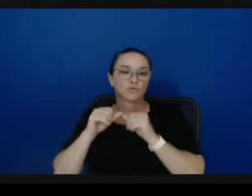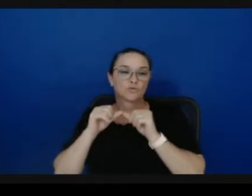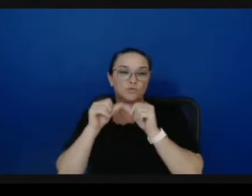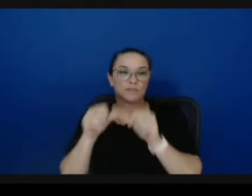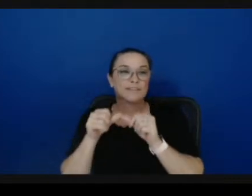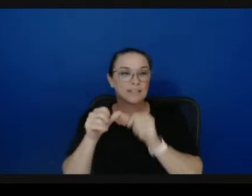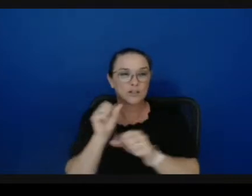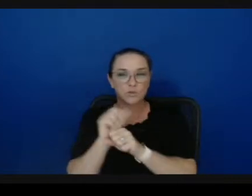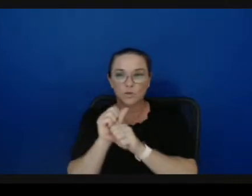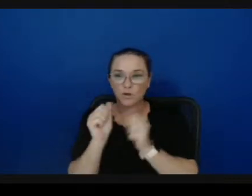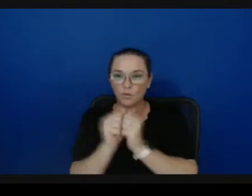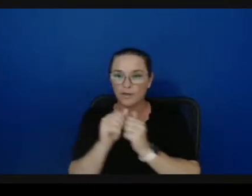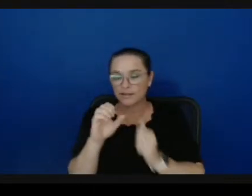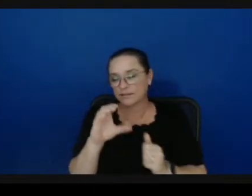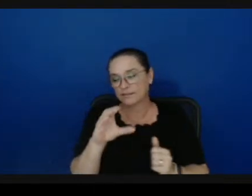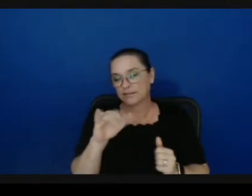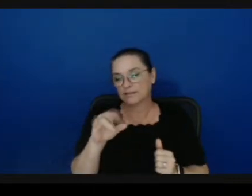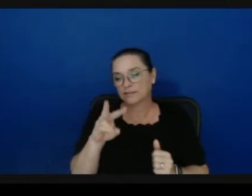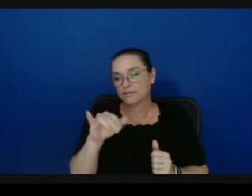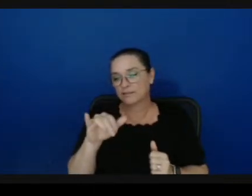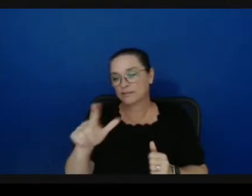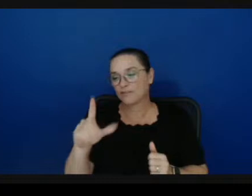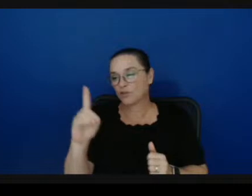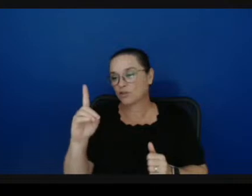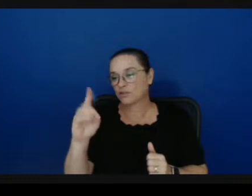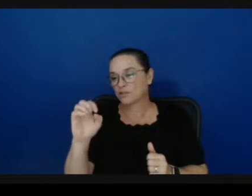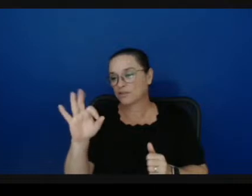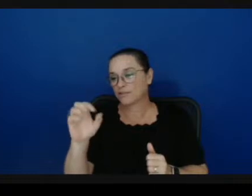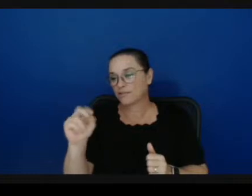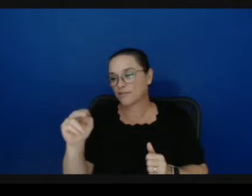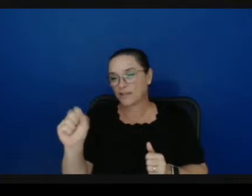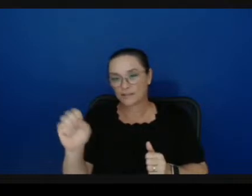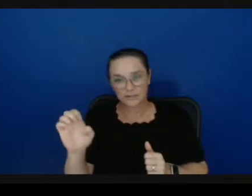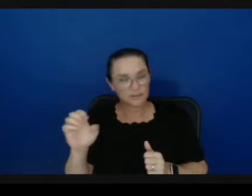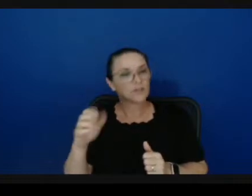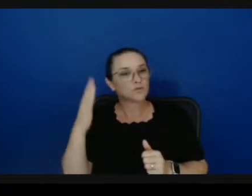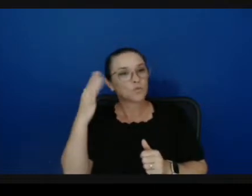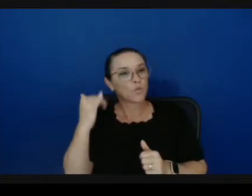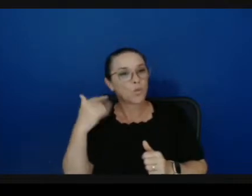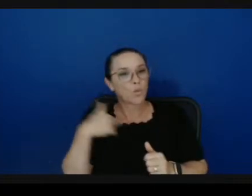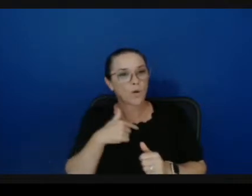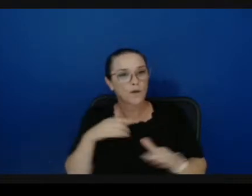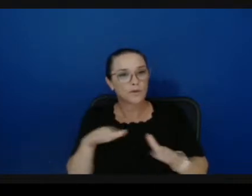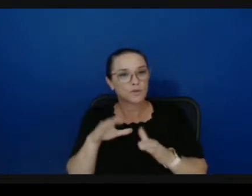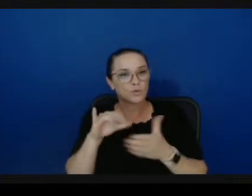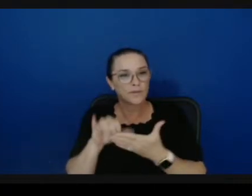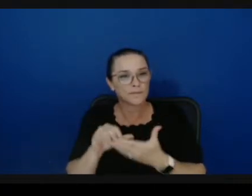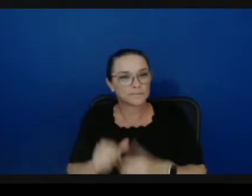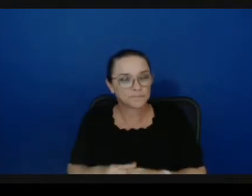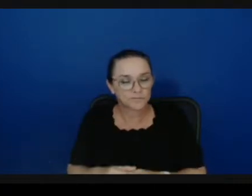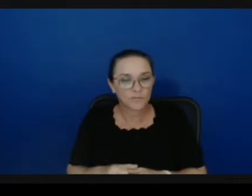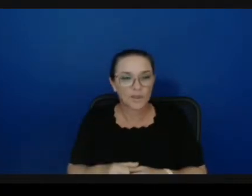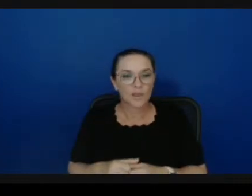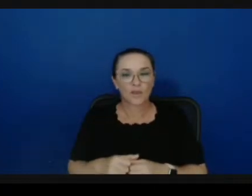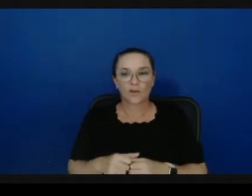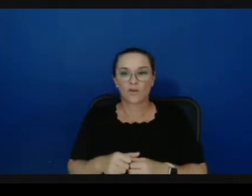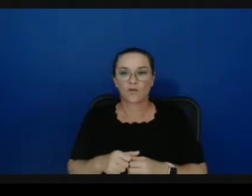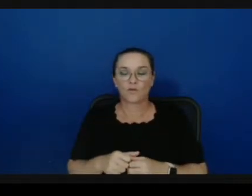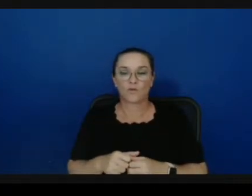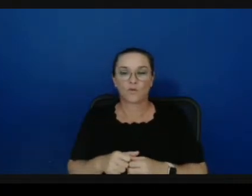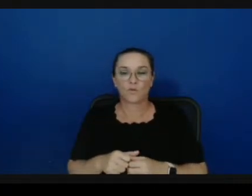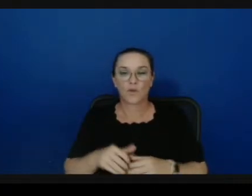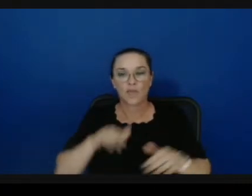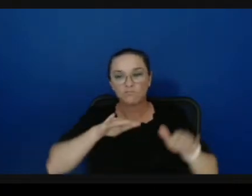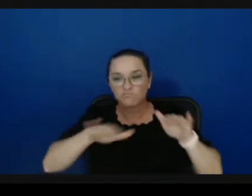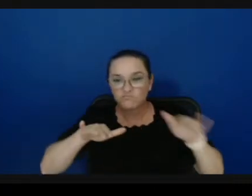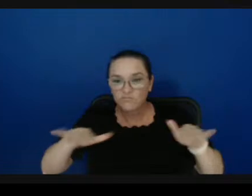with Vibrant Hawaii, all of that is why we do this, right? And why we come to you guys asking for donations once